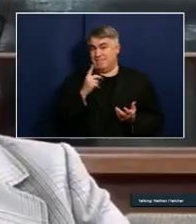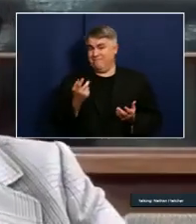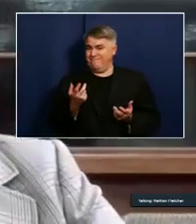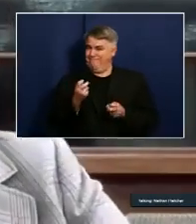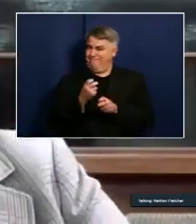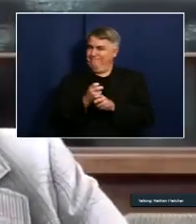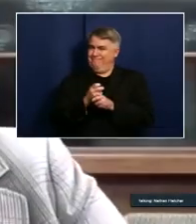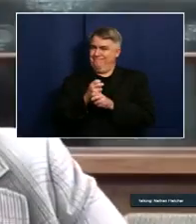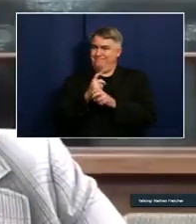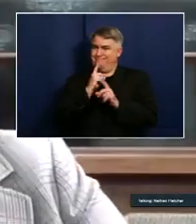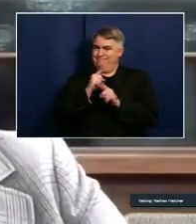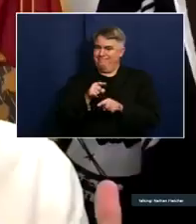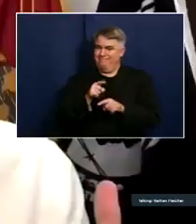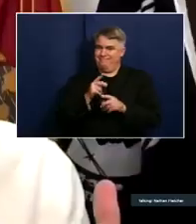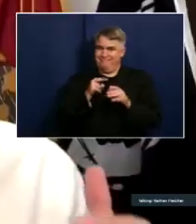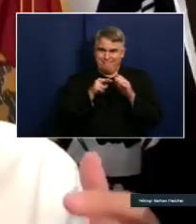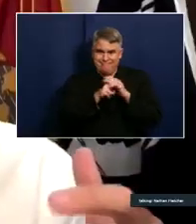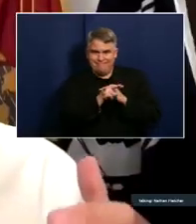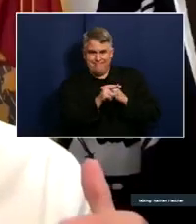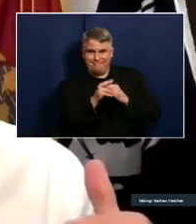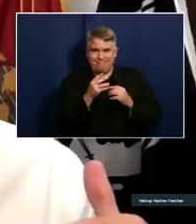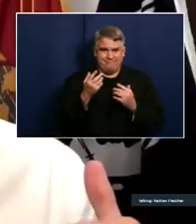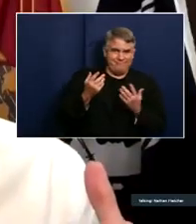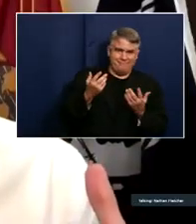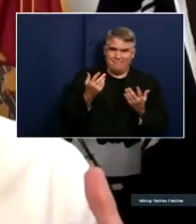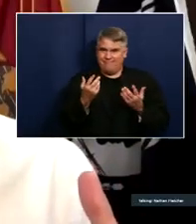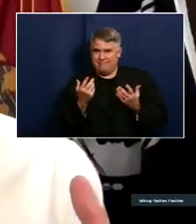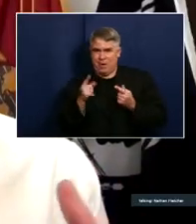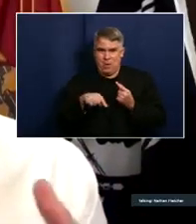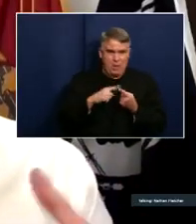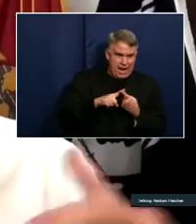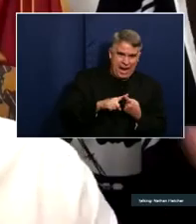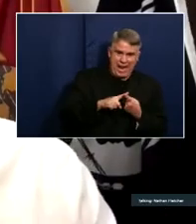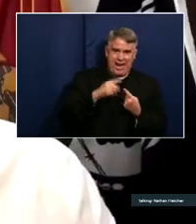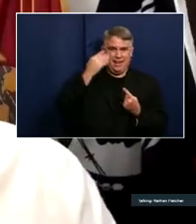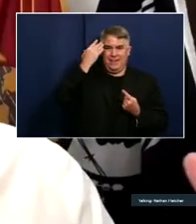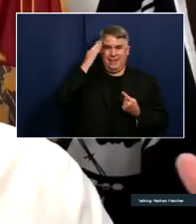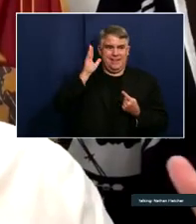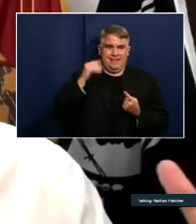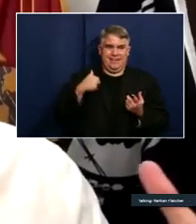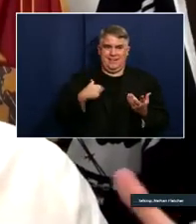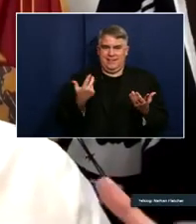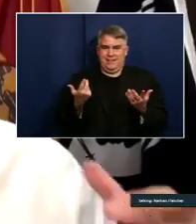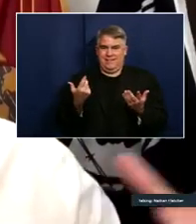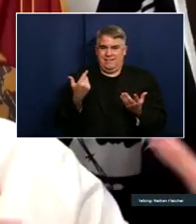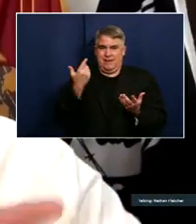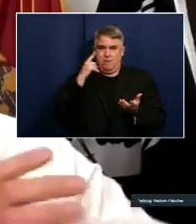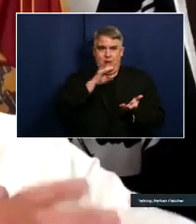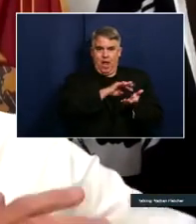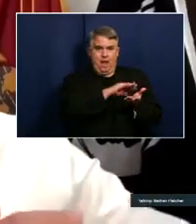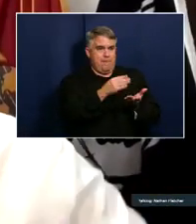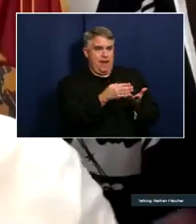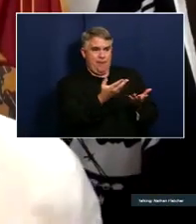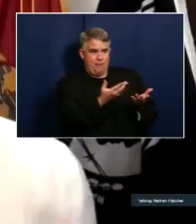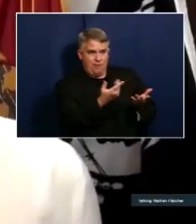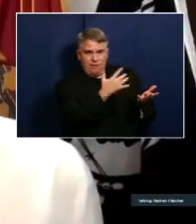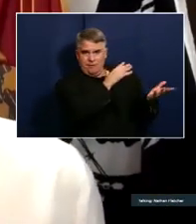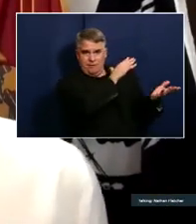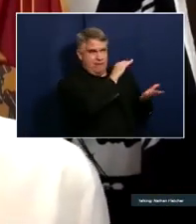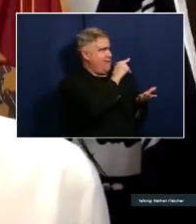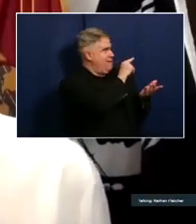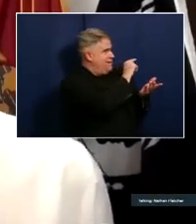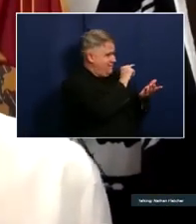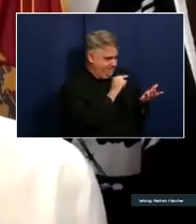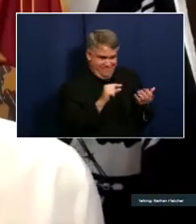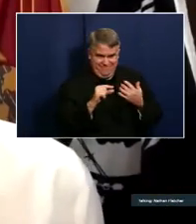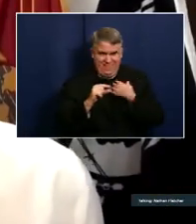predictions about when we can move because we don't know the supply, or you don't have great insight into how many vaccines will be coming